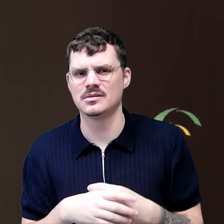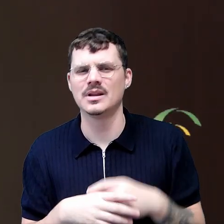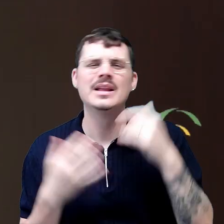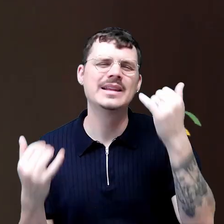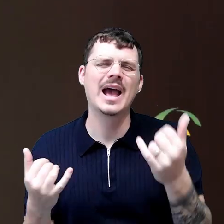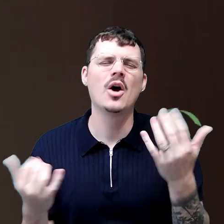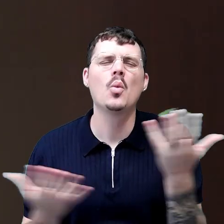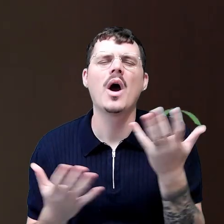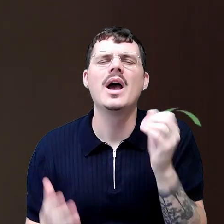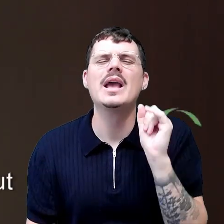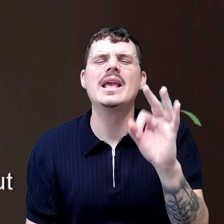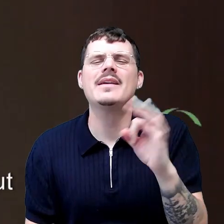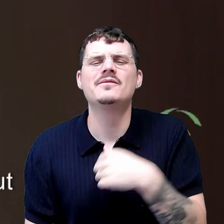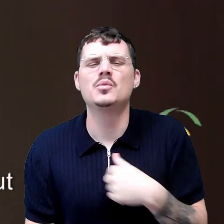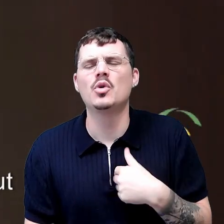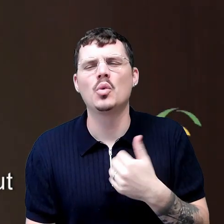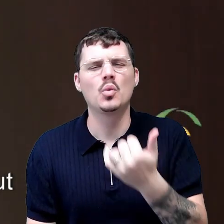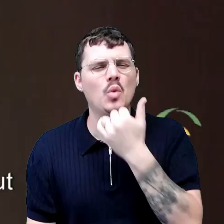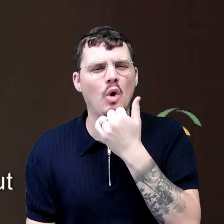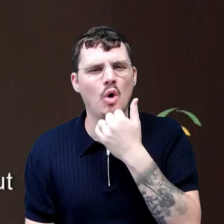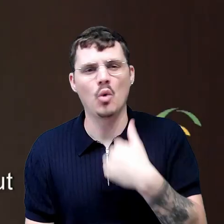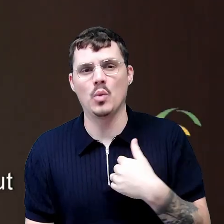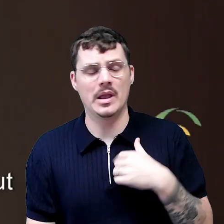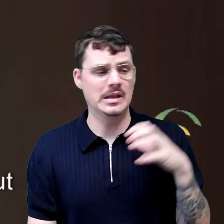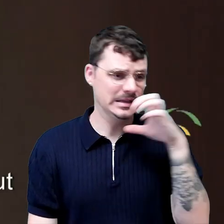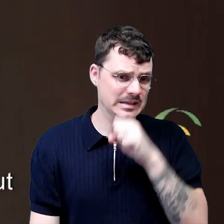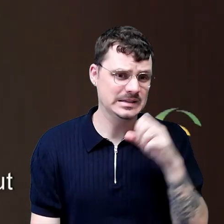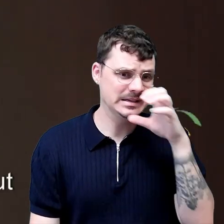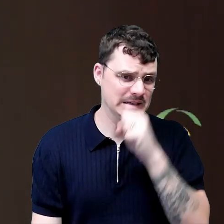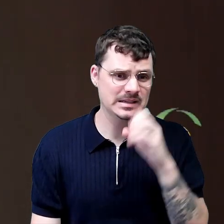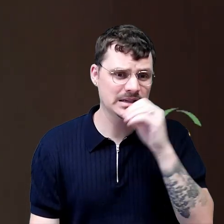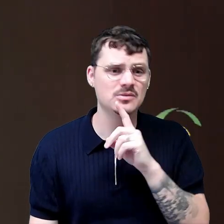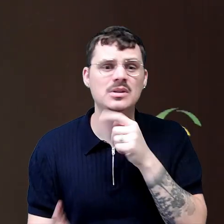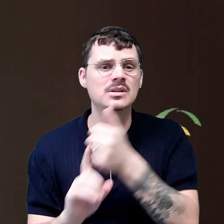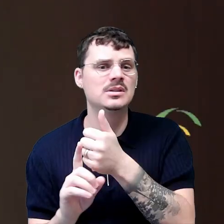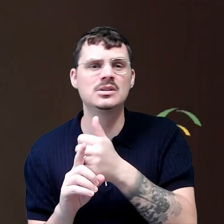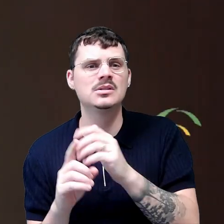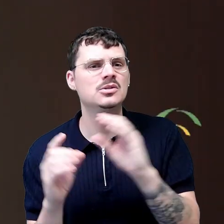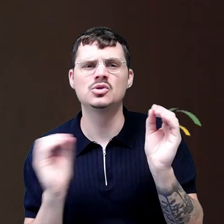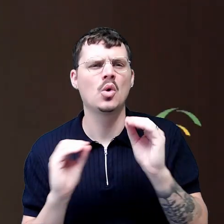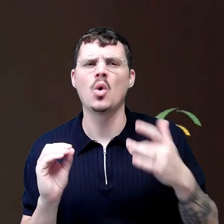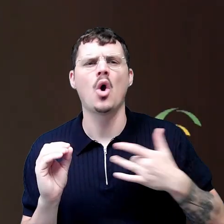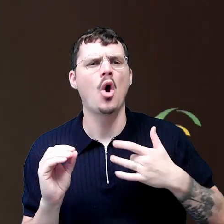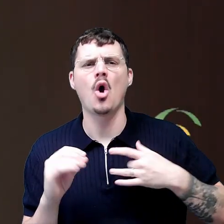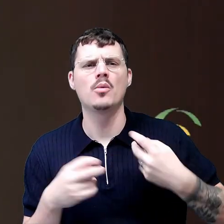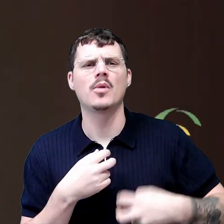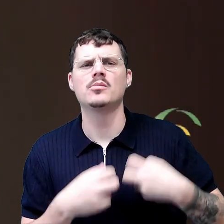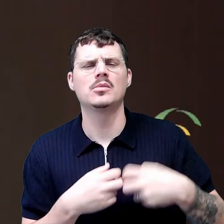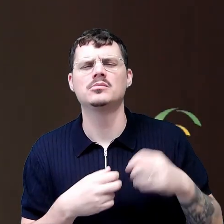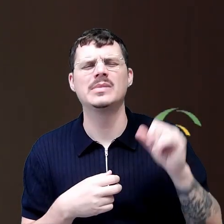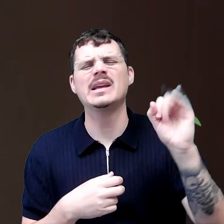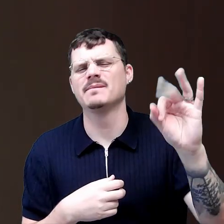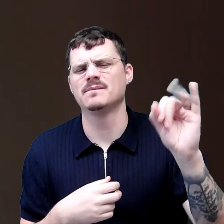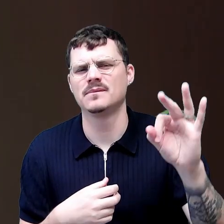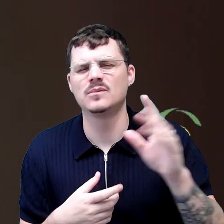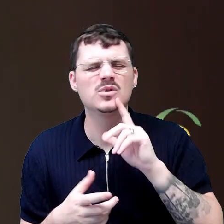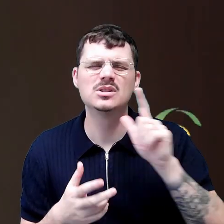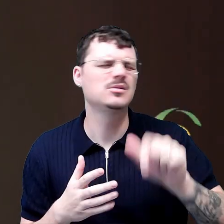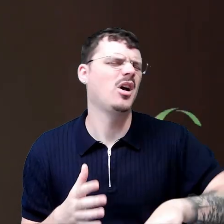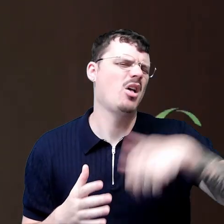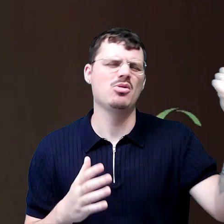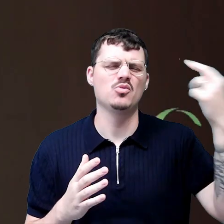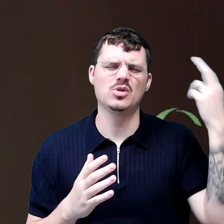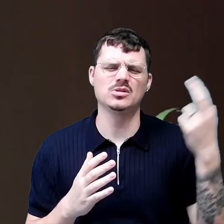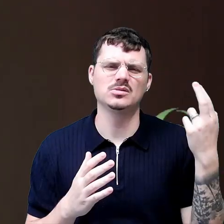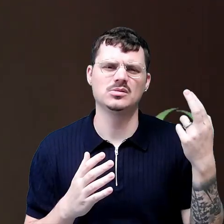we'd been wrong? What if we thought all that, and it turned out there was no heart problem? It was something